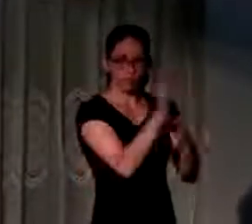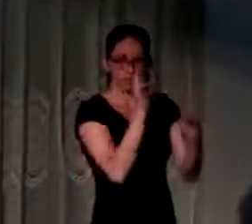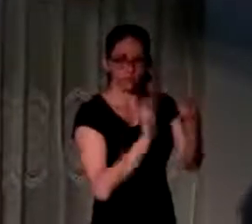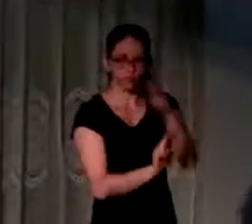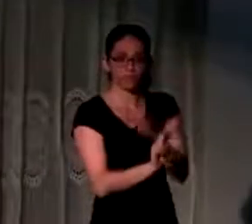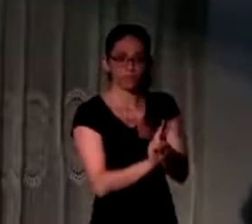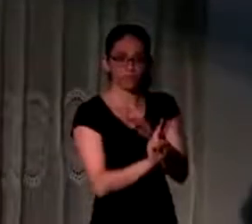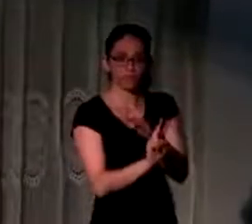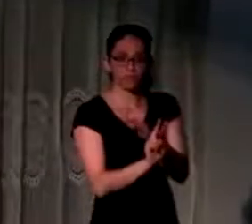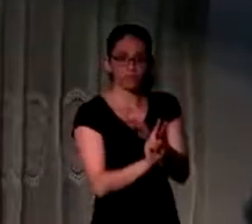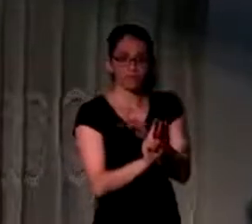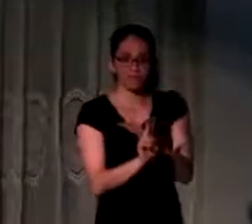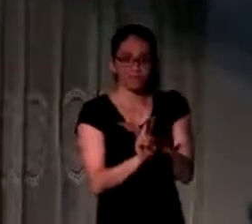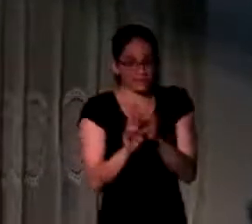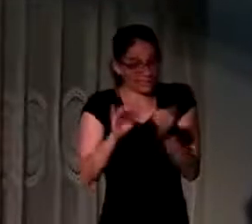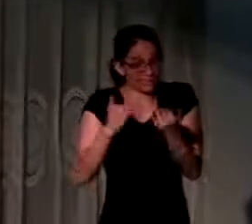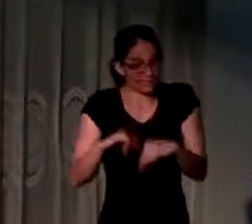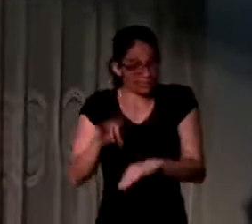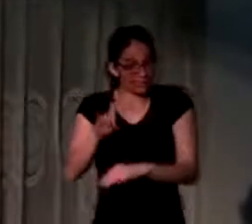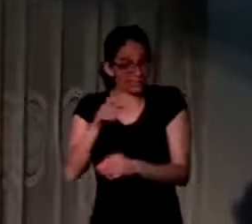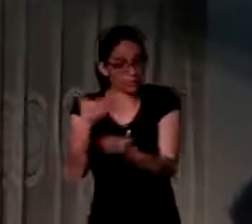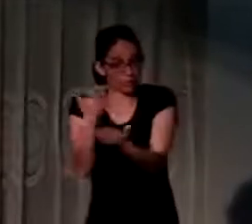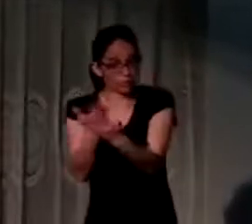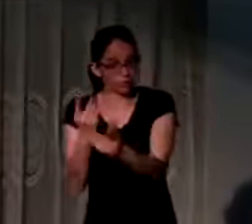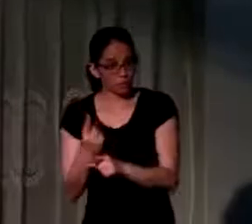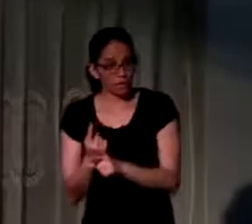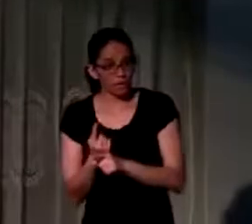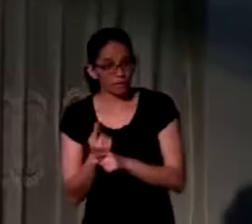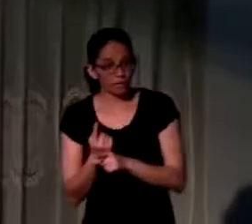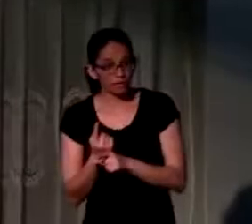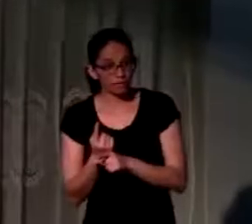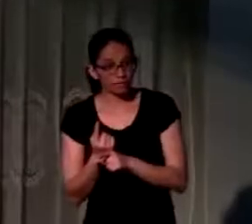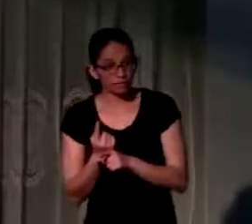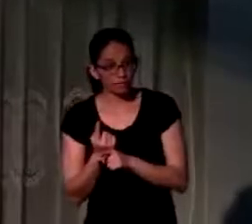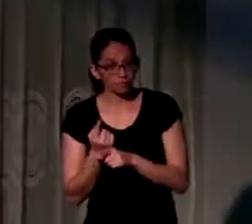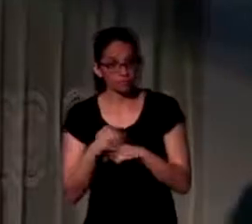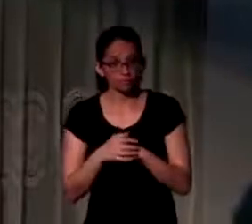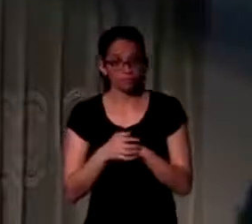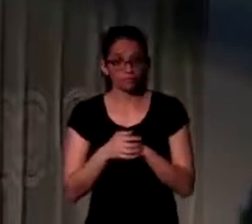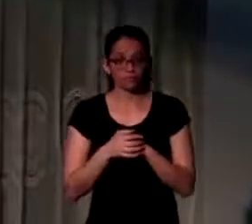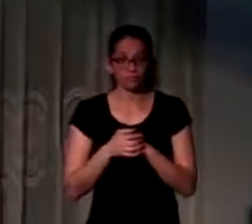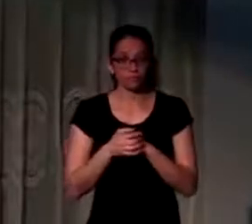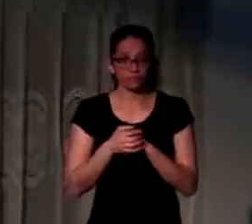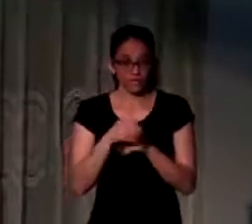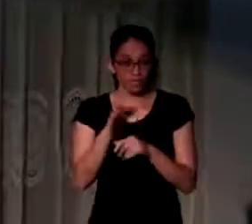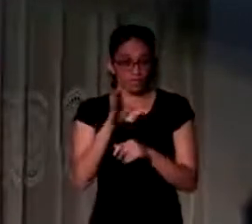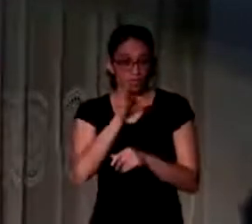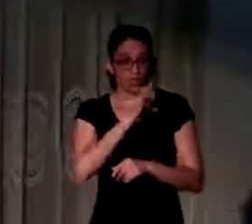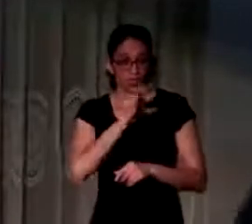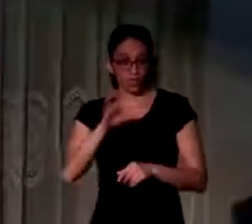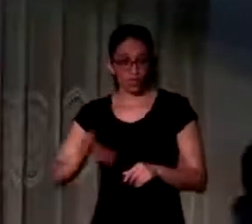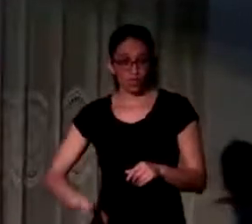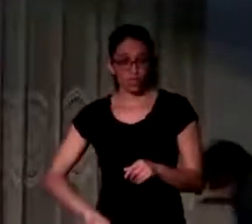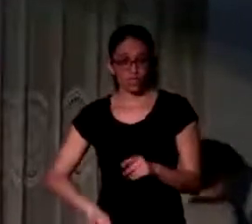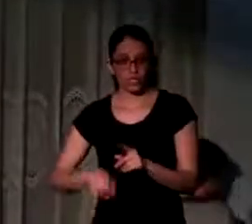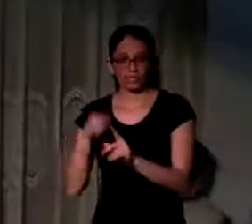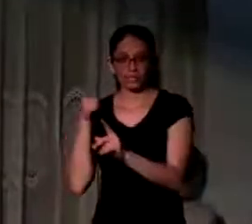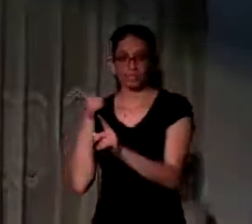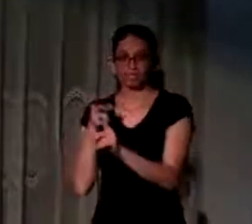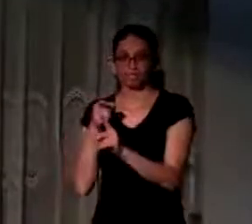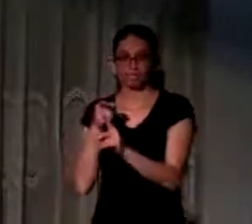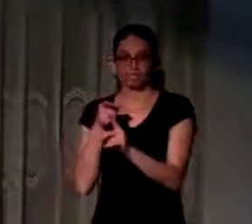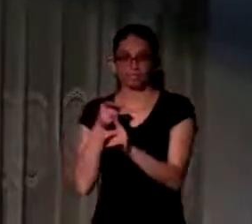It needs to be proven. Christianity is based upon an amazing